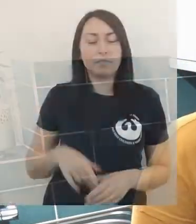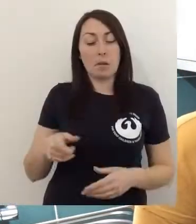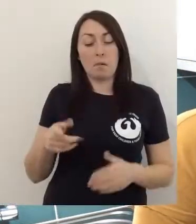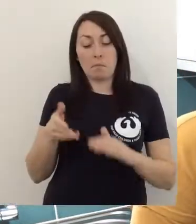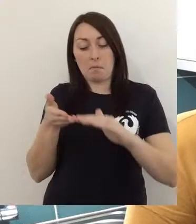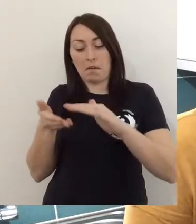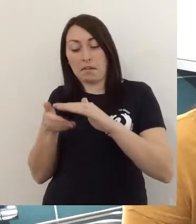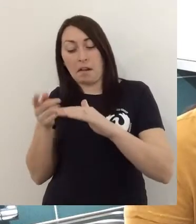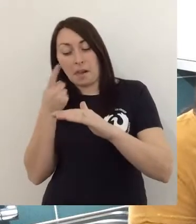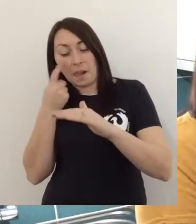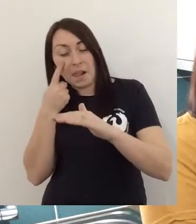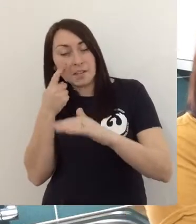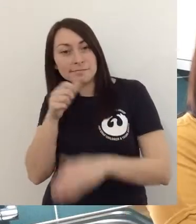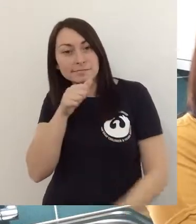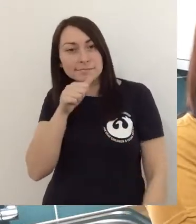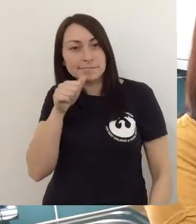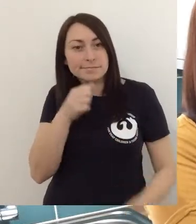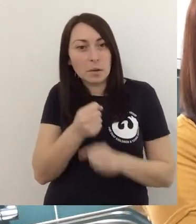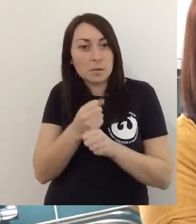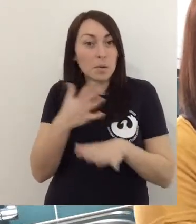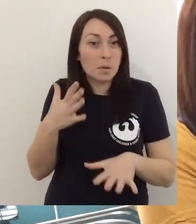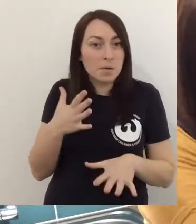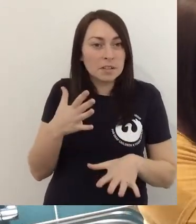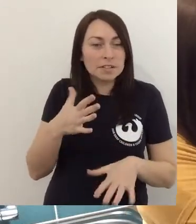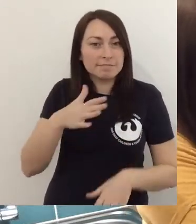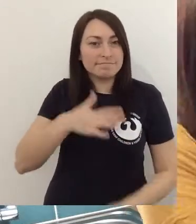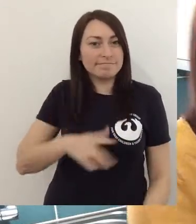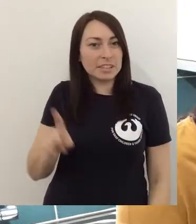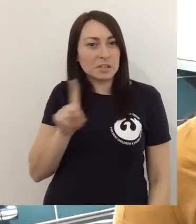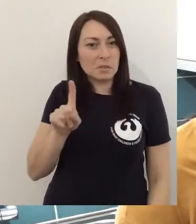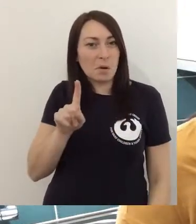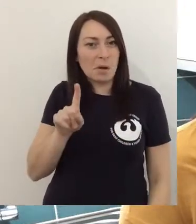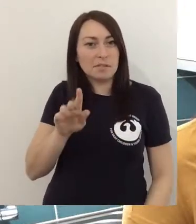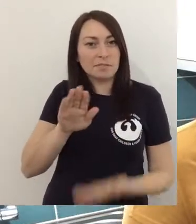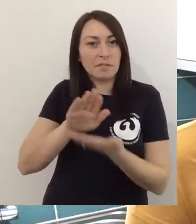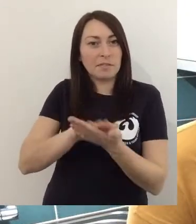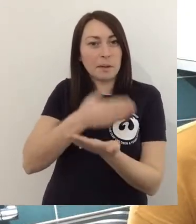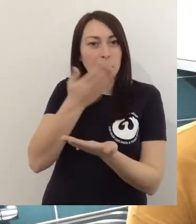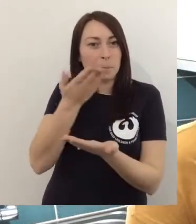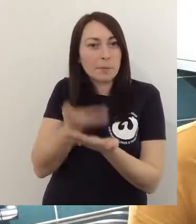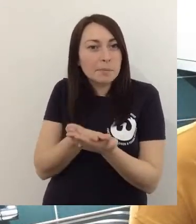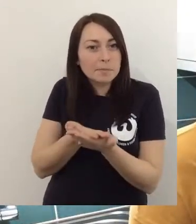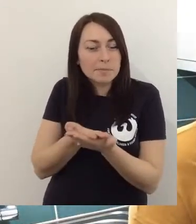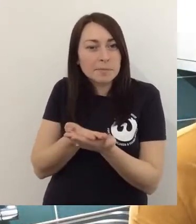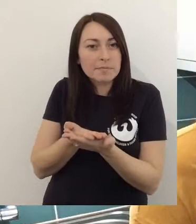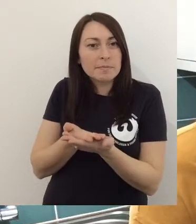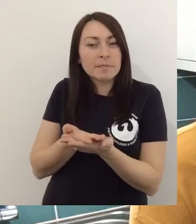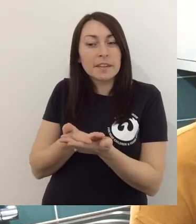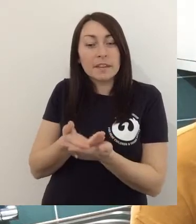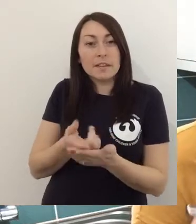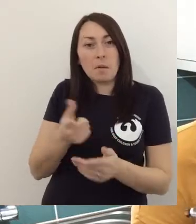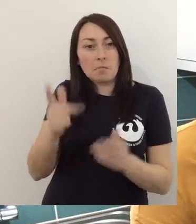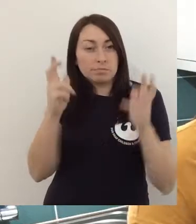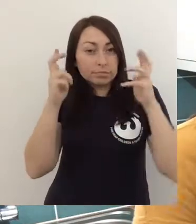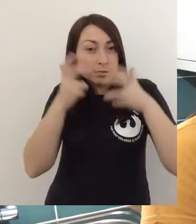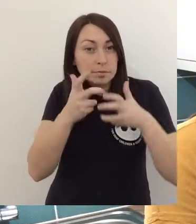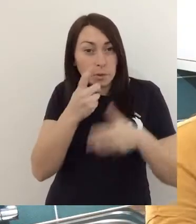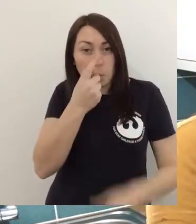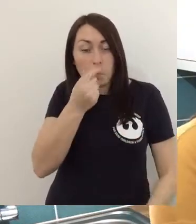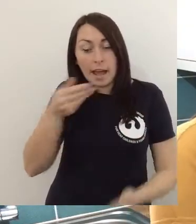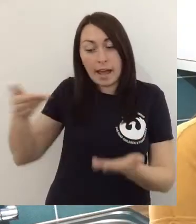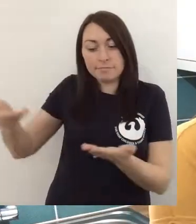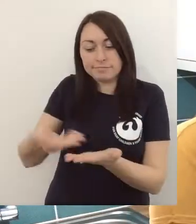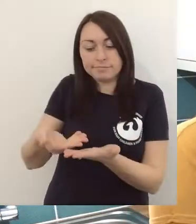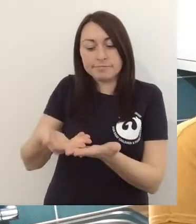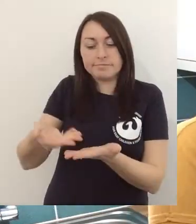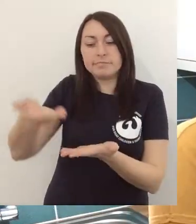Okay, so now that side is looking nice and golden, we need to flip it over. So if you're a bit worried about it, you can use your